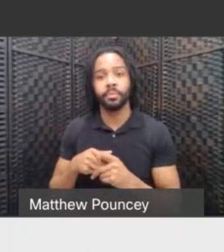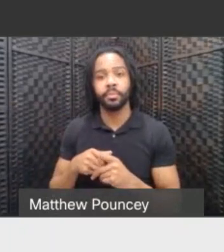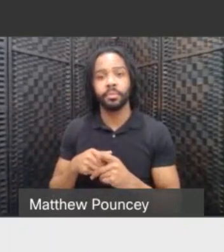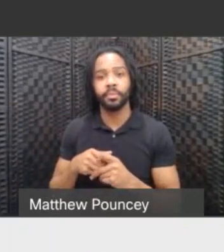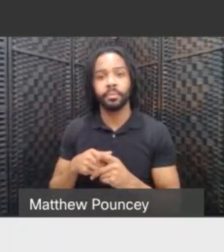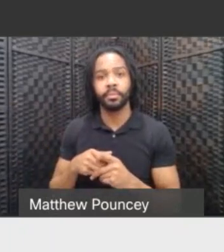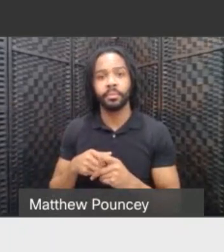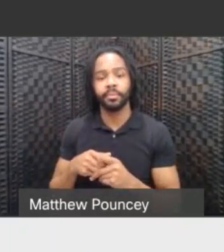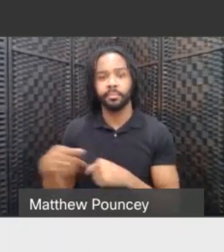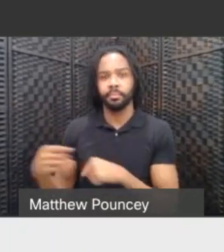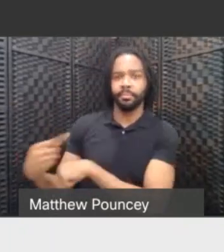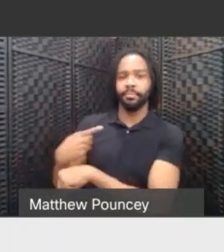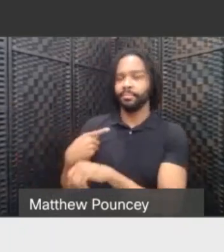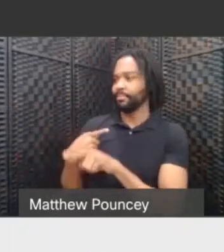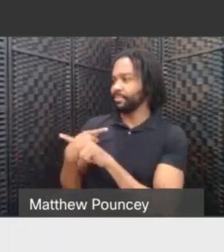wonderful. So